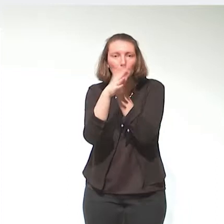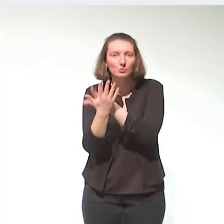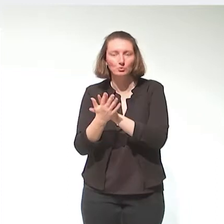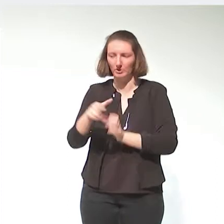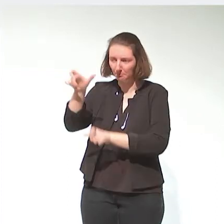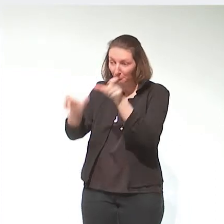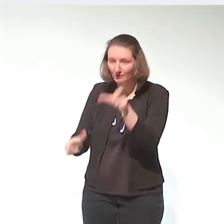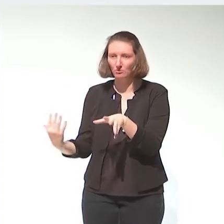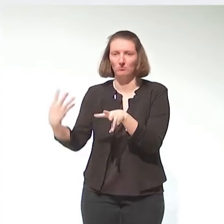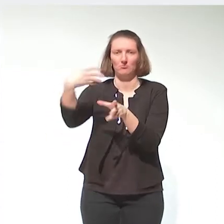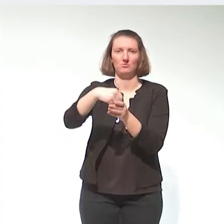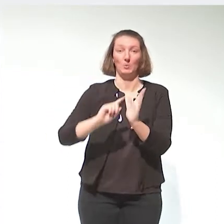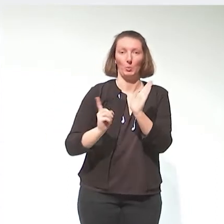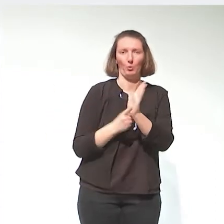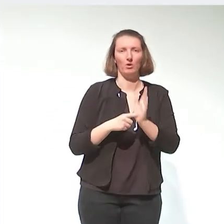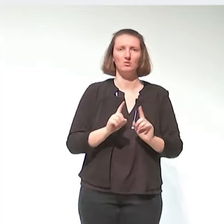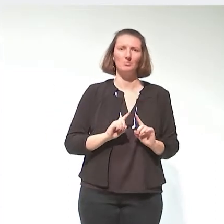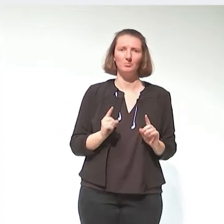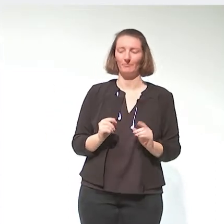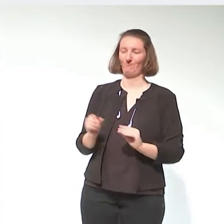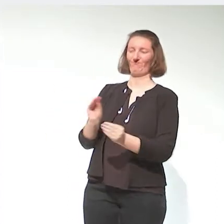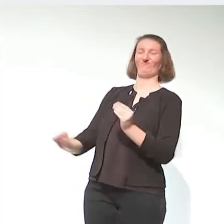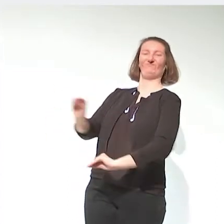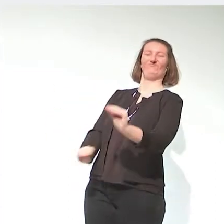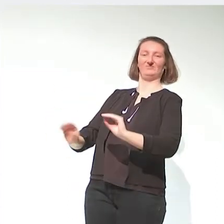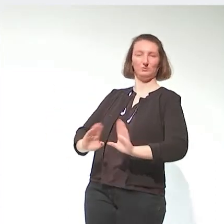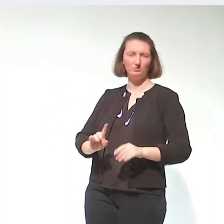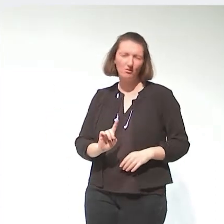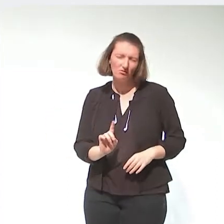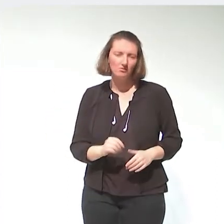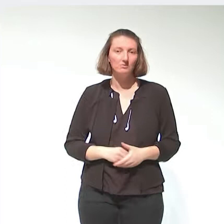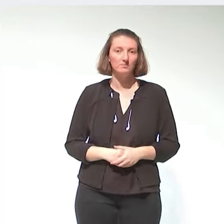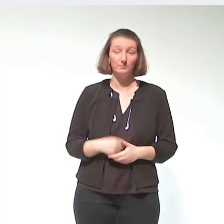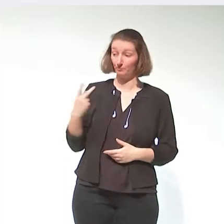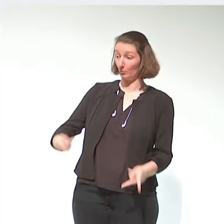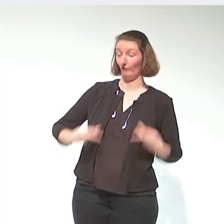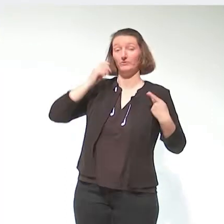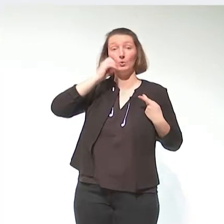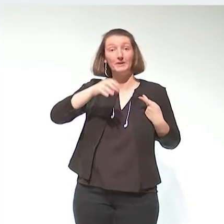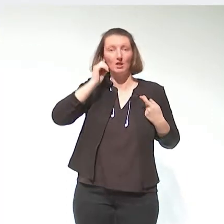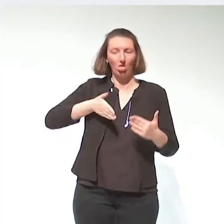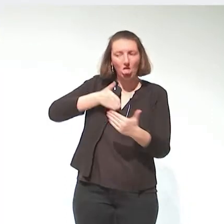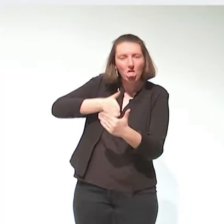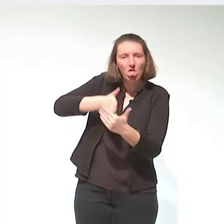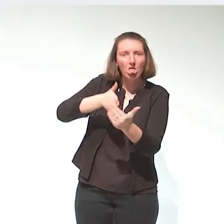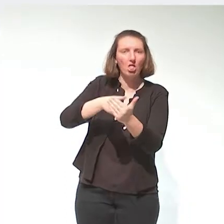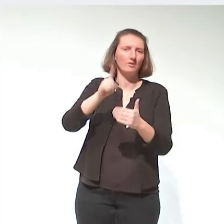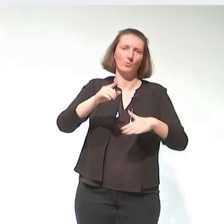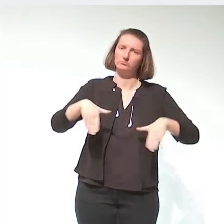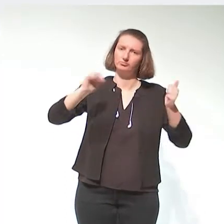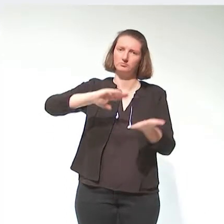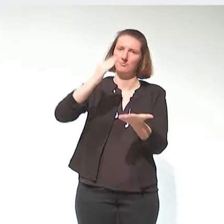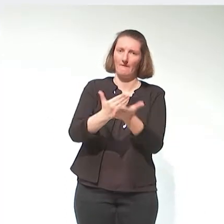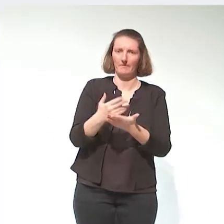aspect only, and PWDs are often considered as objects of care and not as subjects with rights in their own